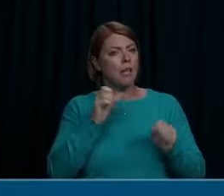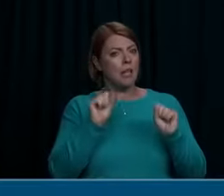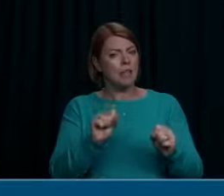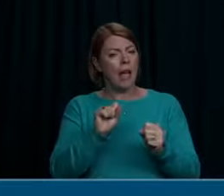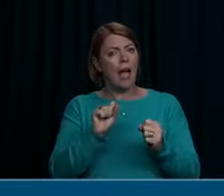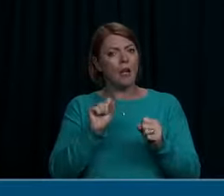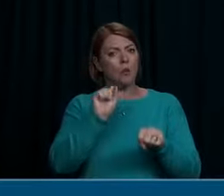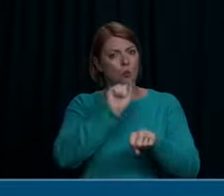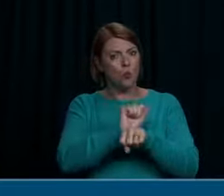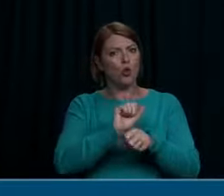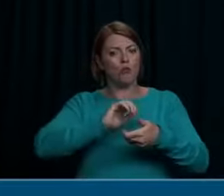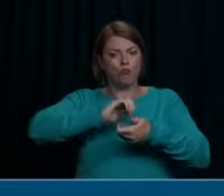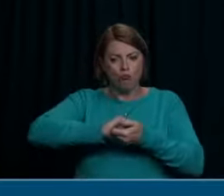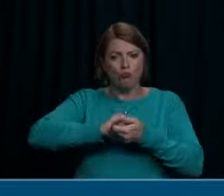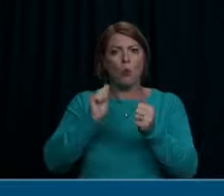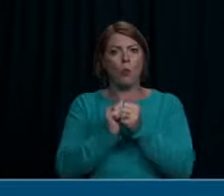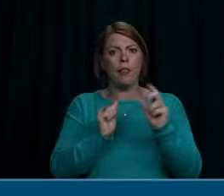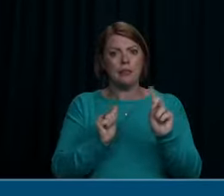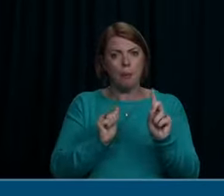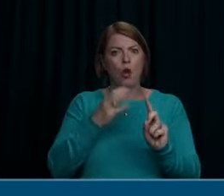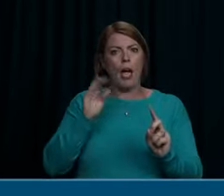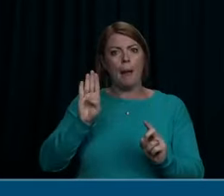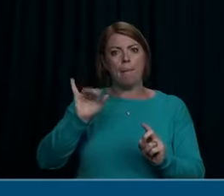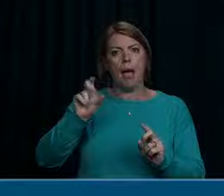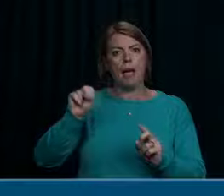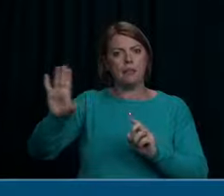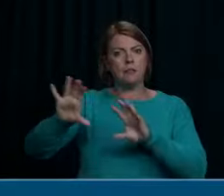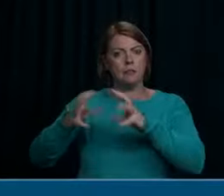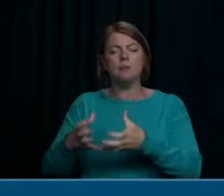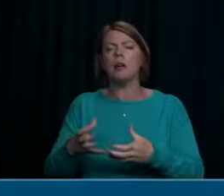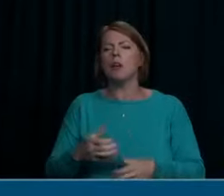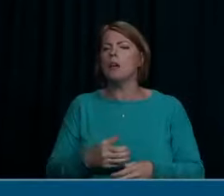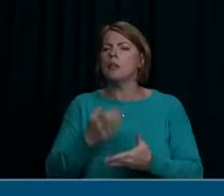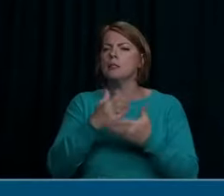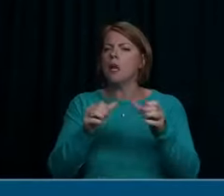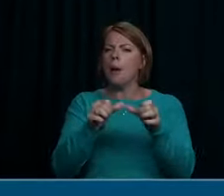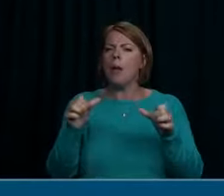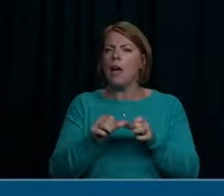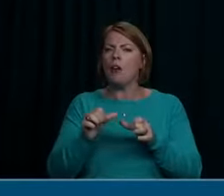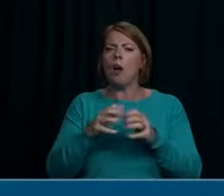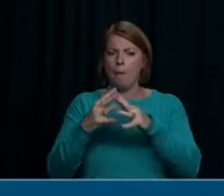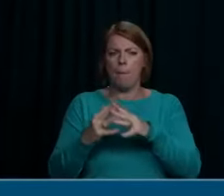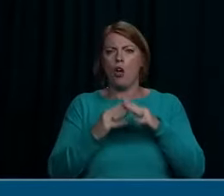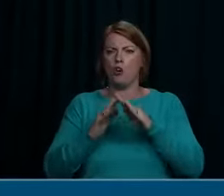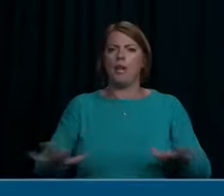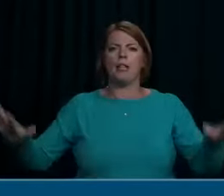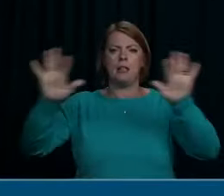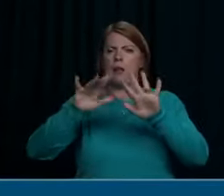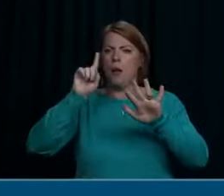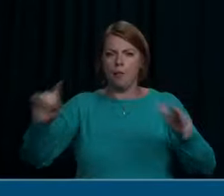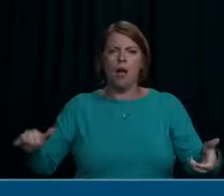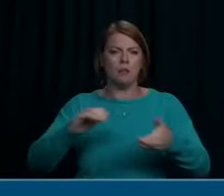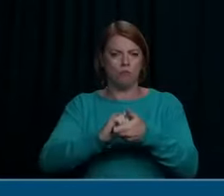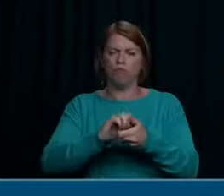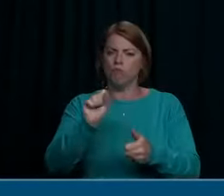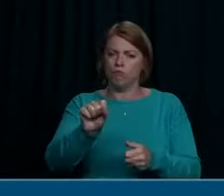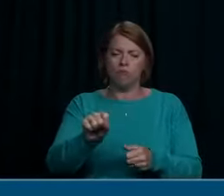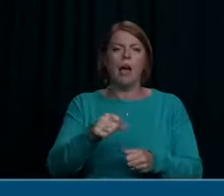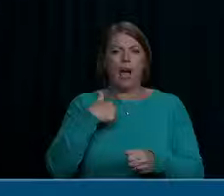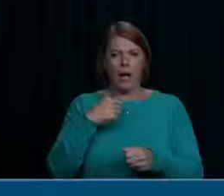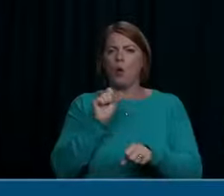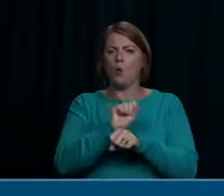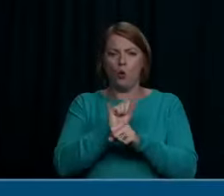administration? I think there are areas to where we as Americans need to come together and work together, absolutely. I've worked in bipartisan